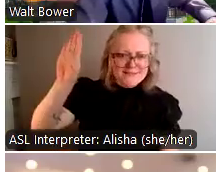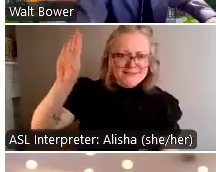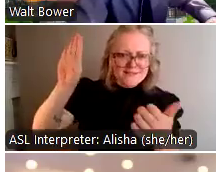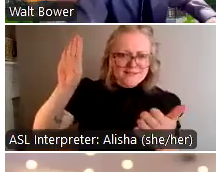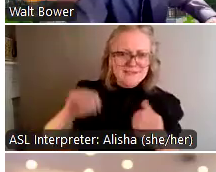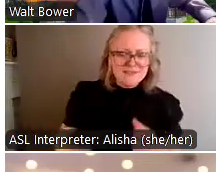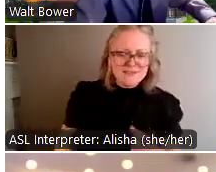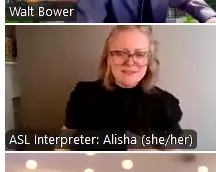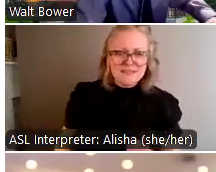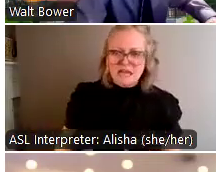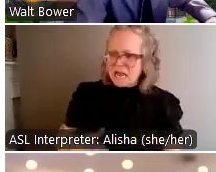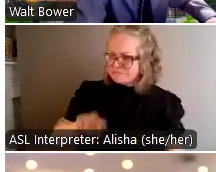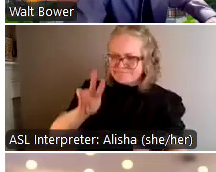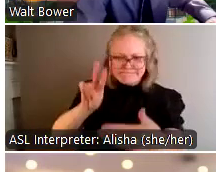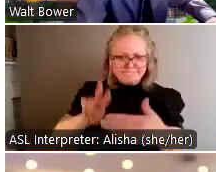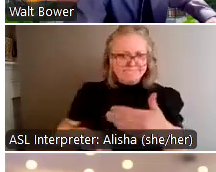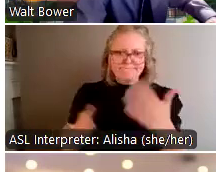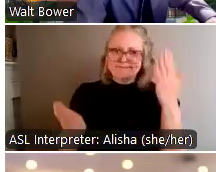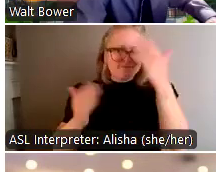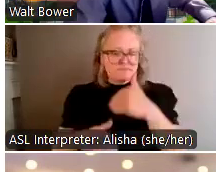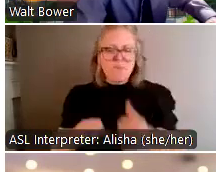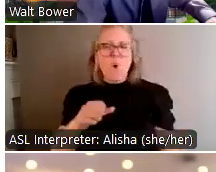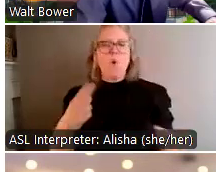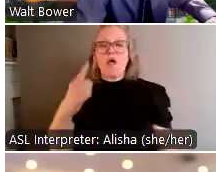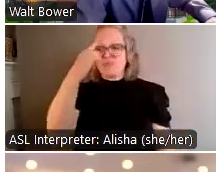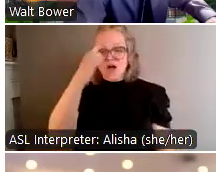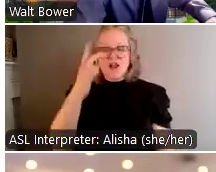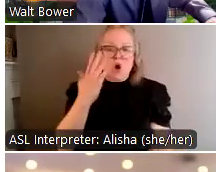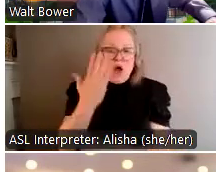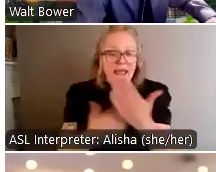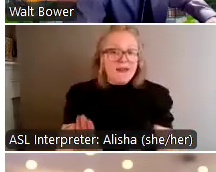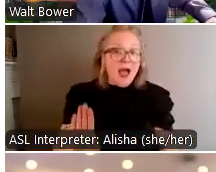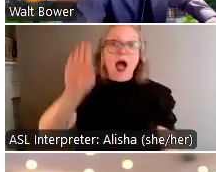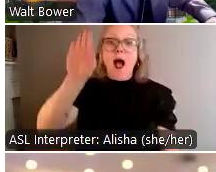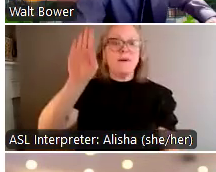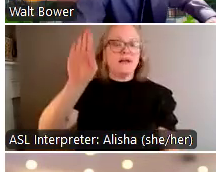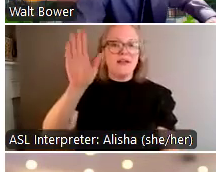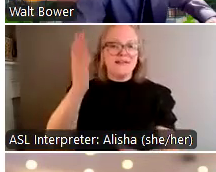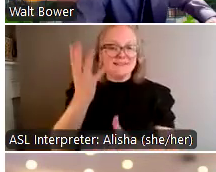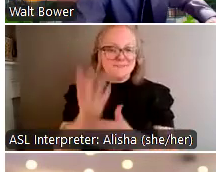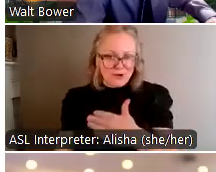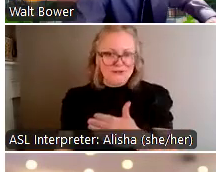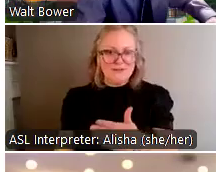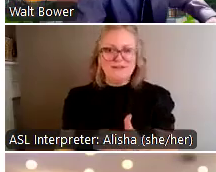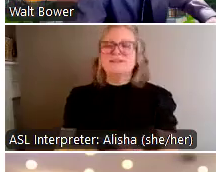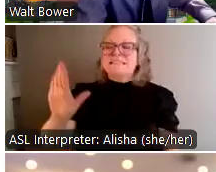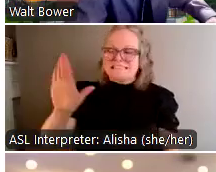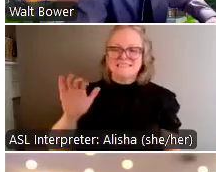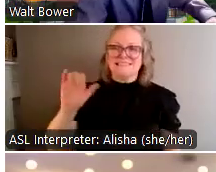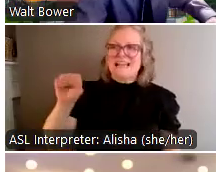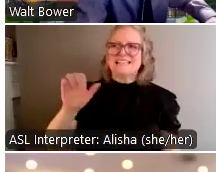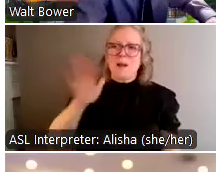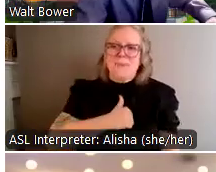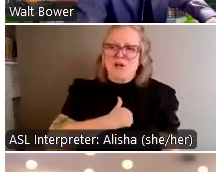I have not seen it. Okay, I thought I saw a hand and then it looked like it disappeared. There was, I apologize. This